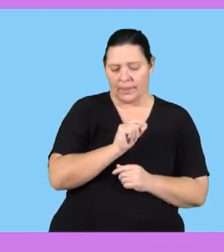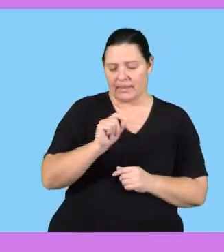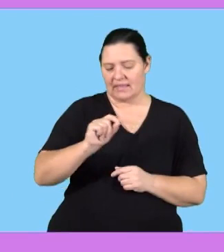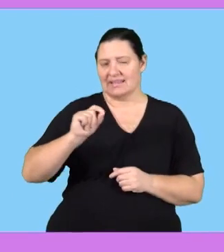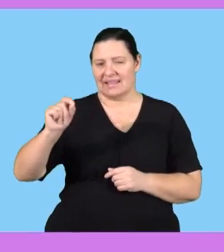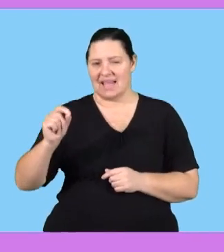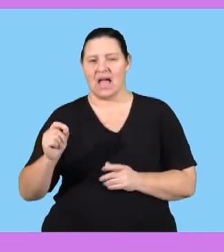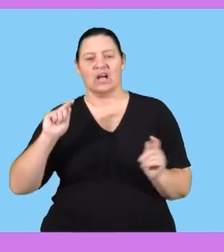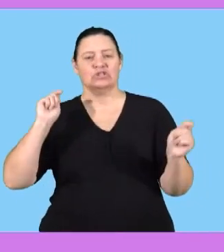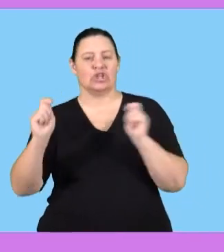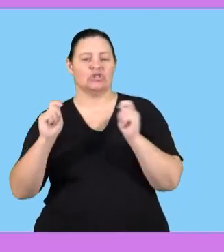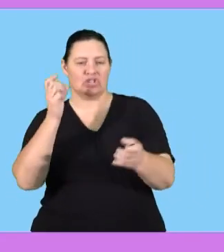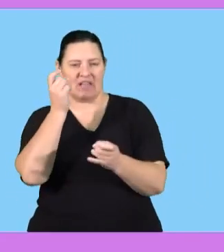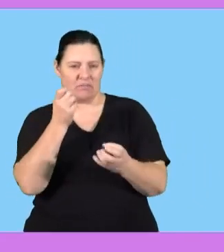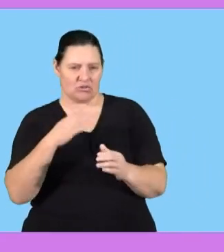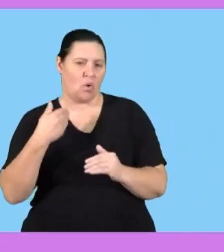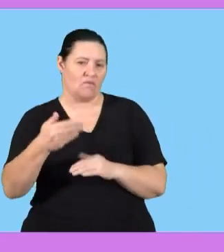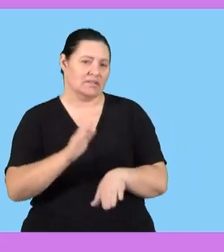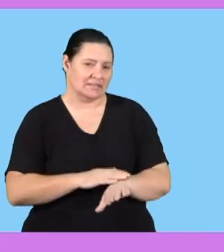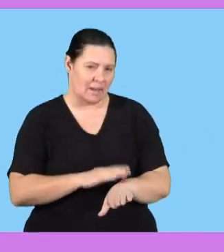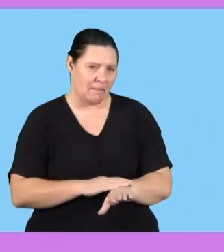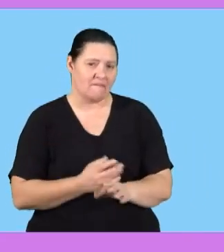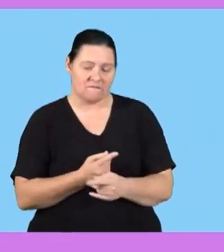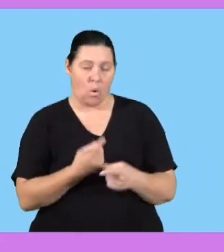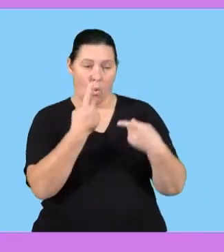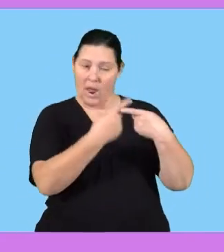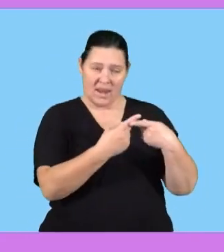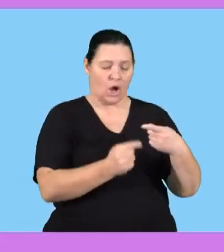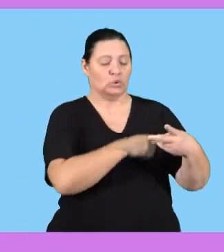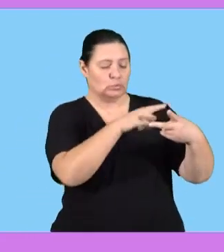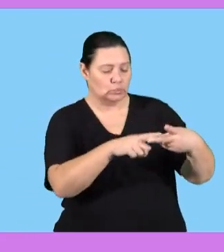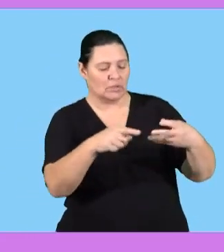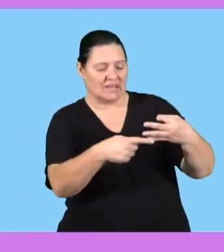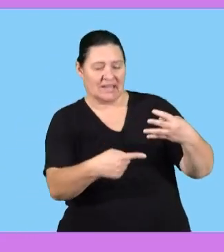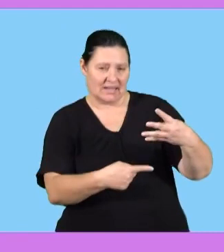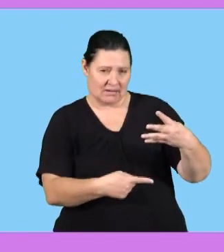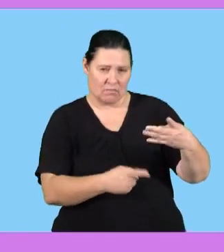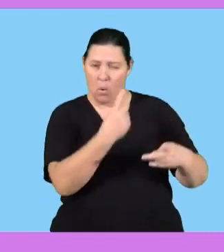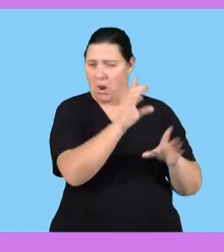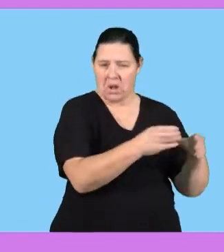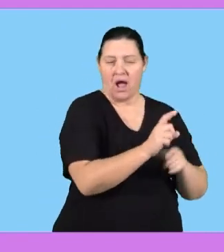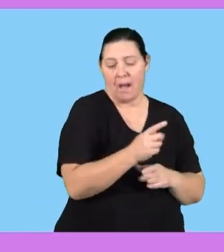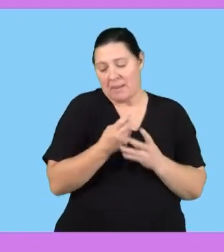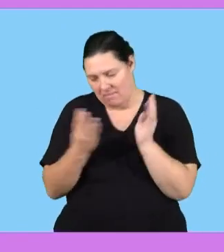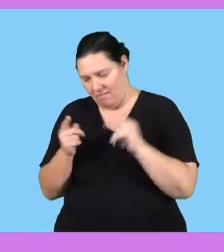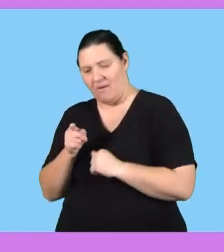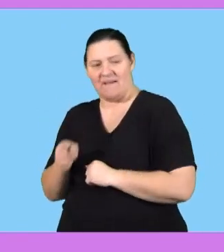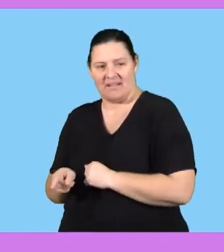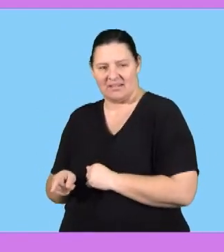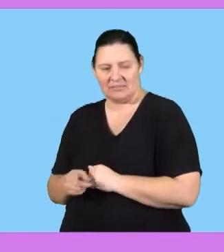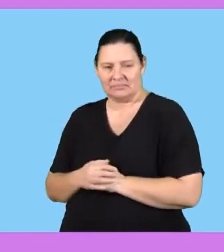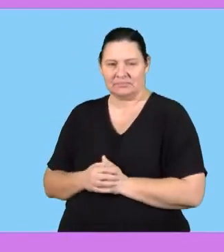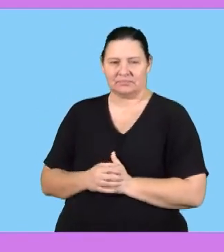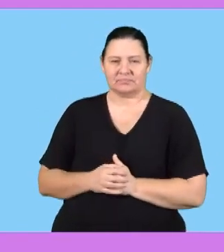shows changes in data over time, but this time for more than one category, right? Look at the difference between a